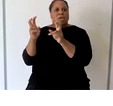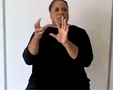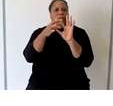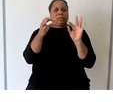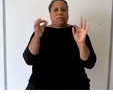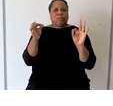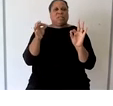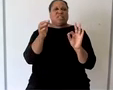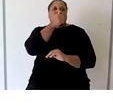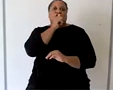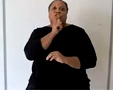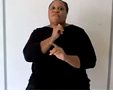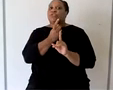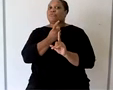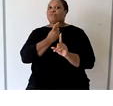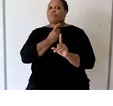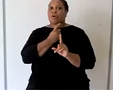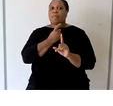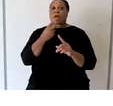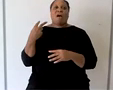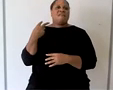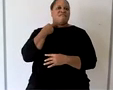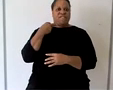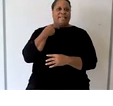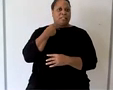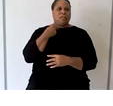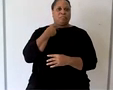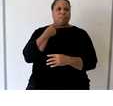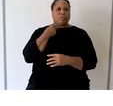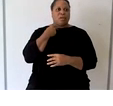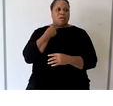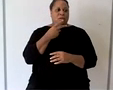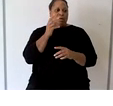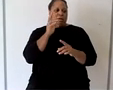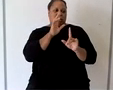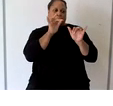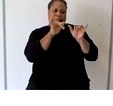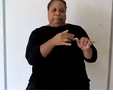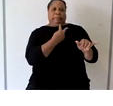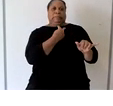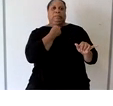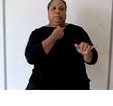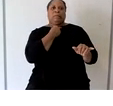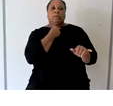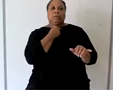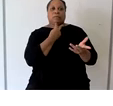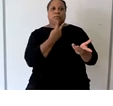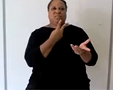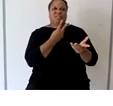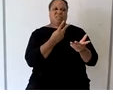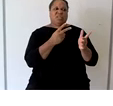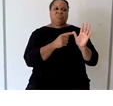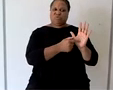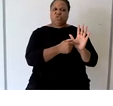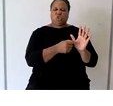suffers from, a victim of, confined to, which all provoke pity and